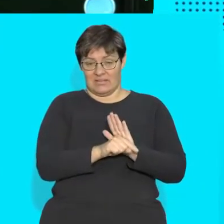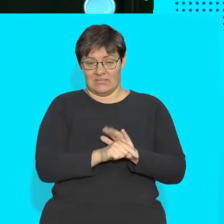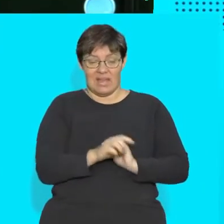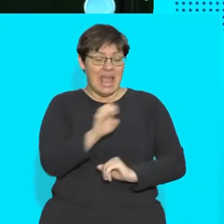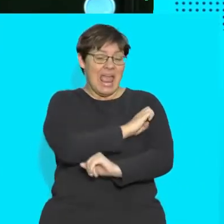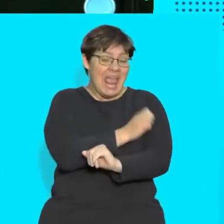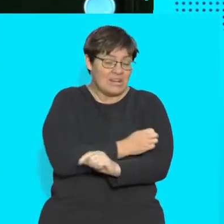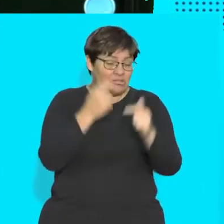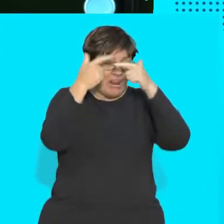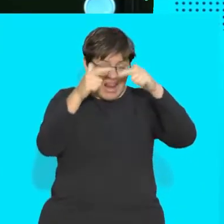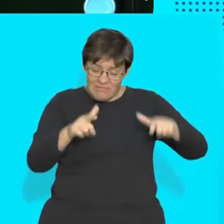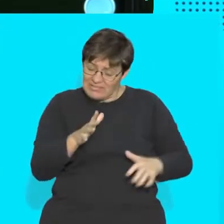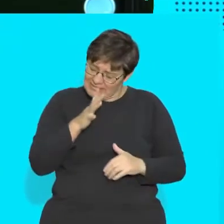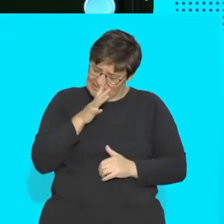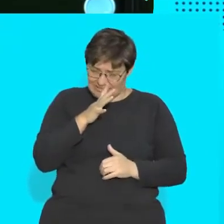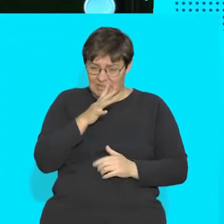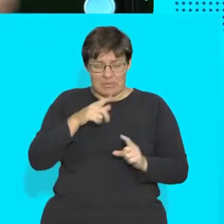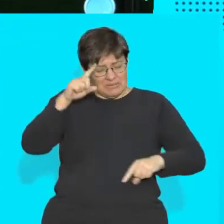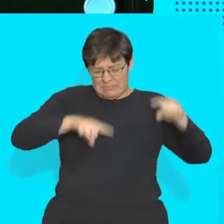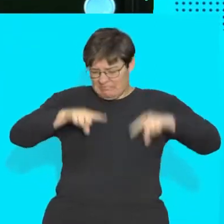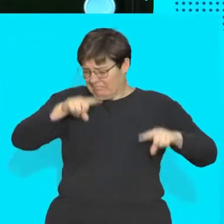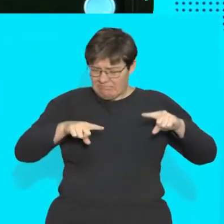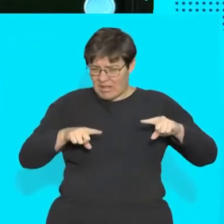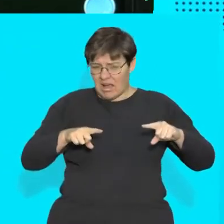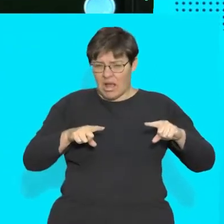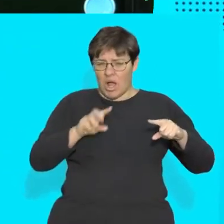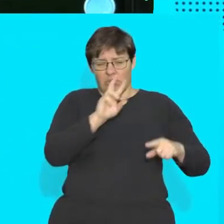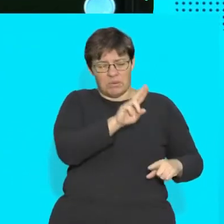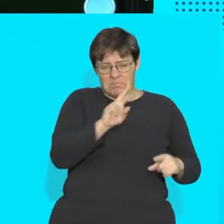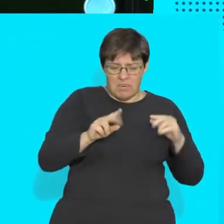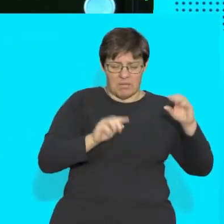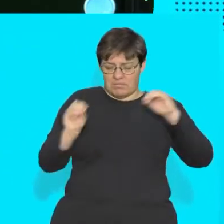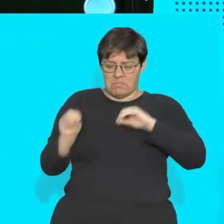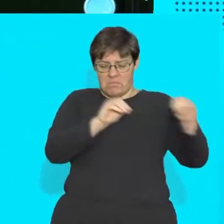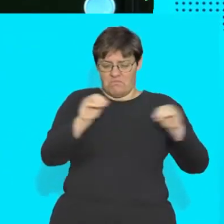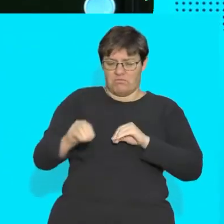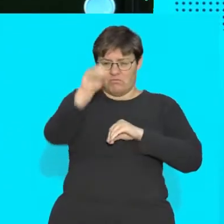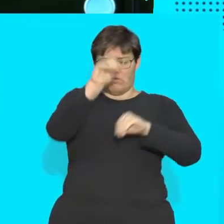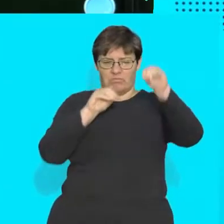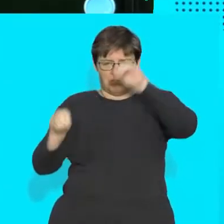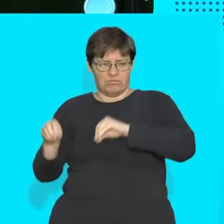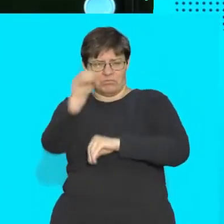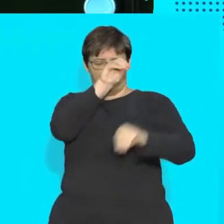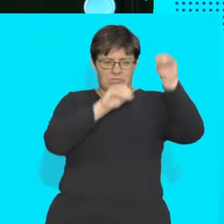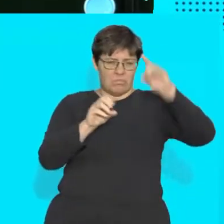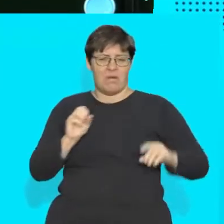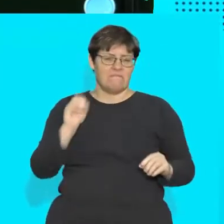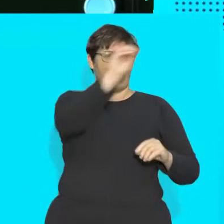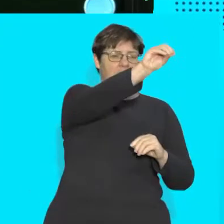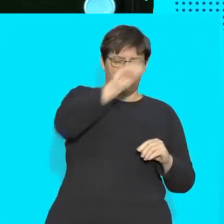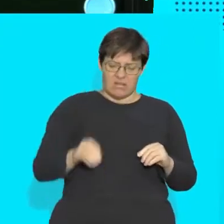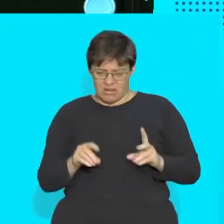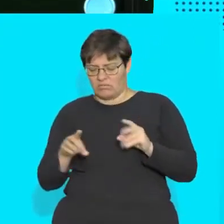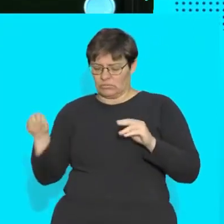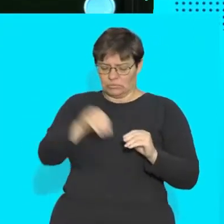more energy levels. That means there's far more combinations of how many electrons can jump, how far they